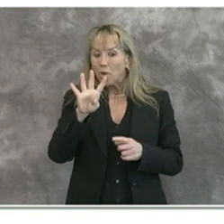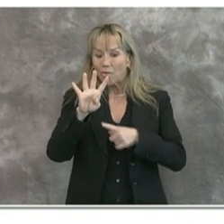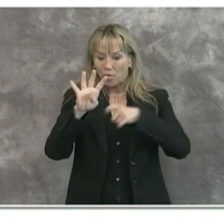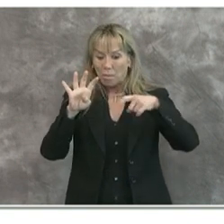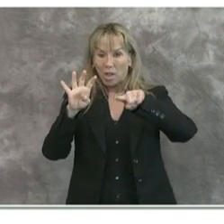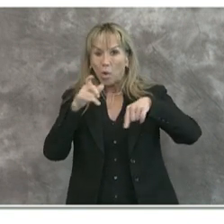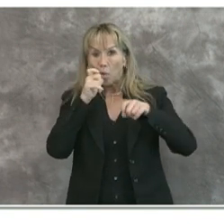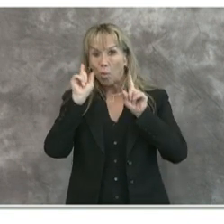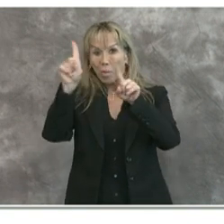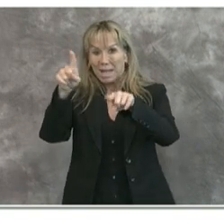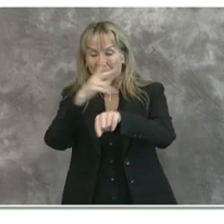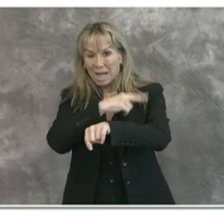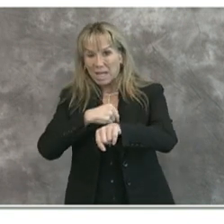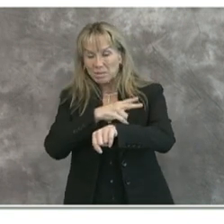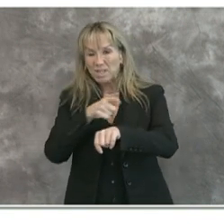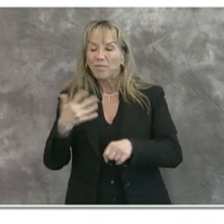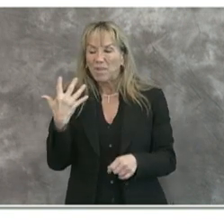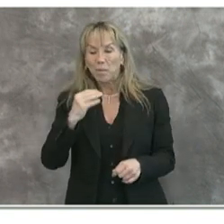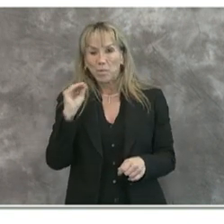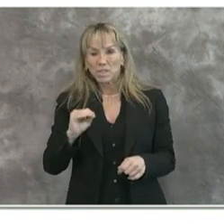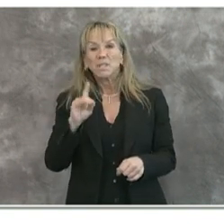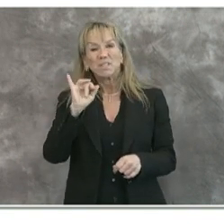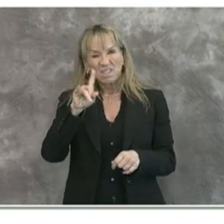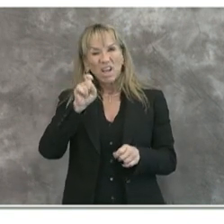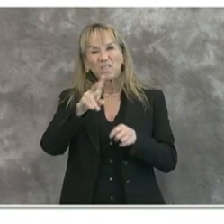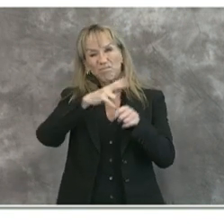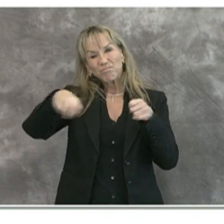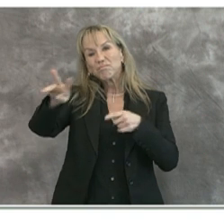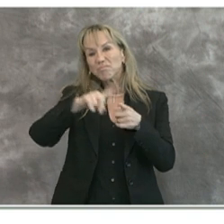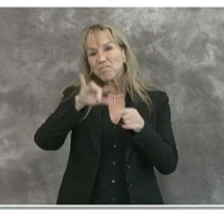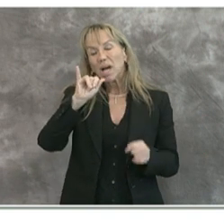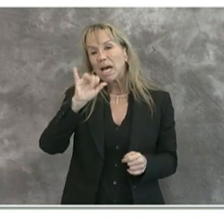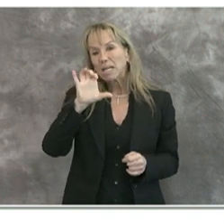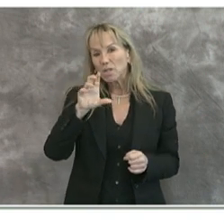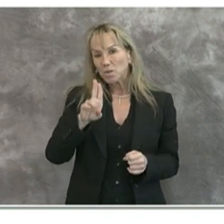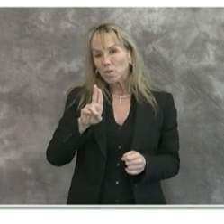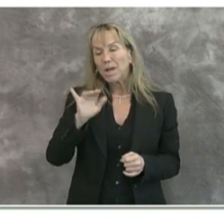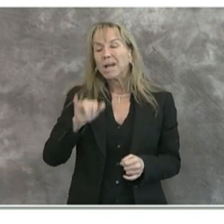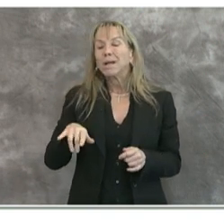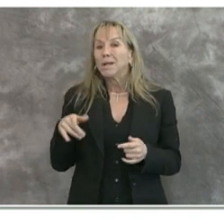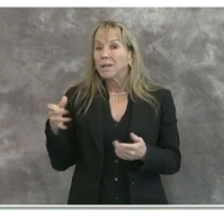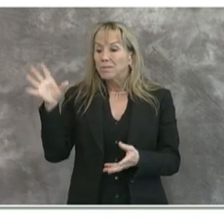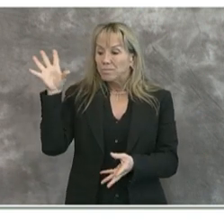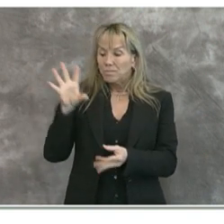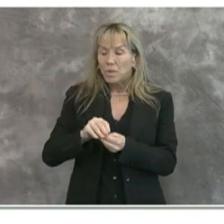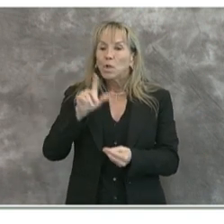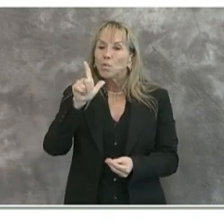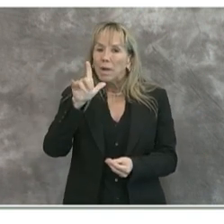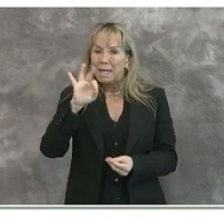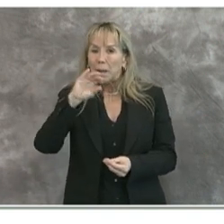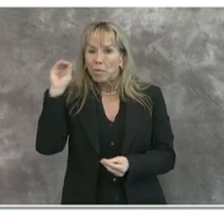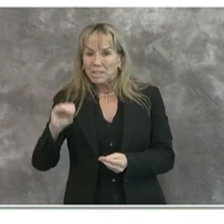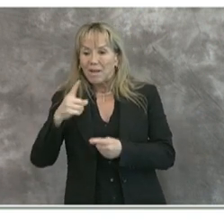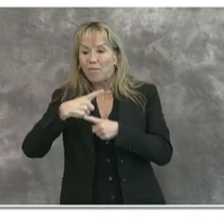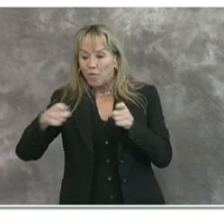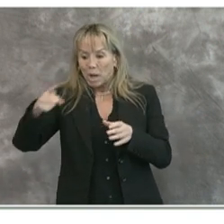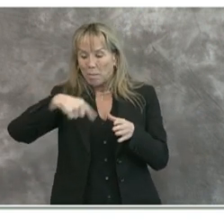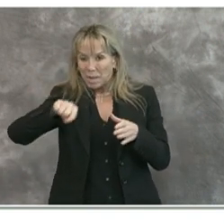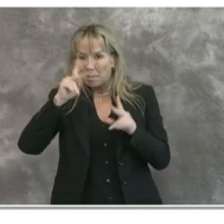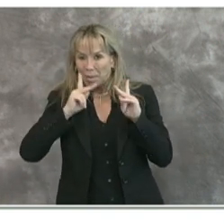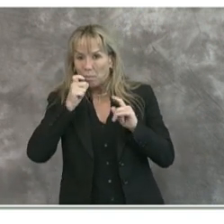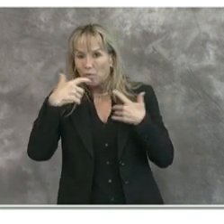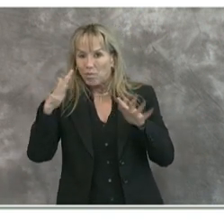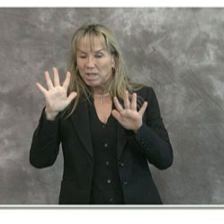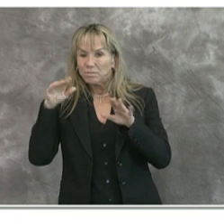of the total number of cases, admitted to the ICU, and represents 29% of the total number of those